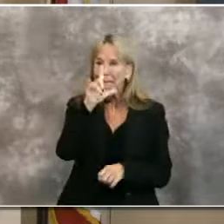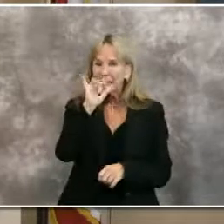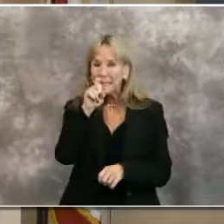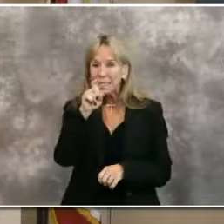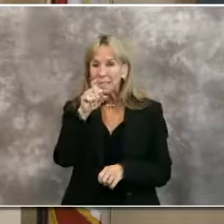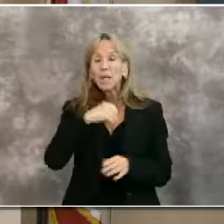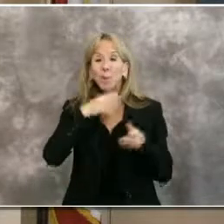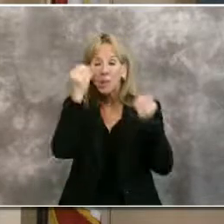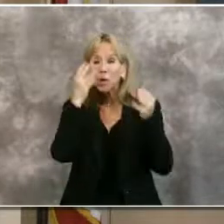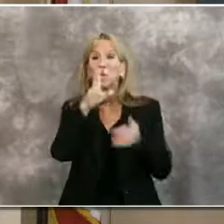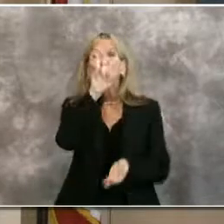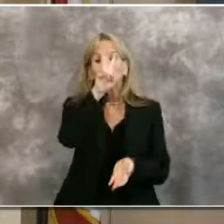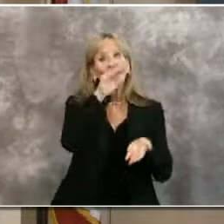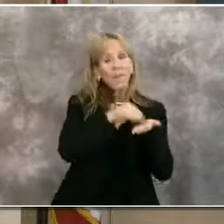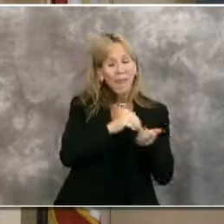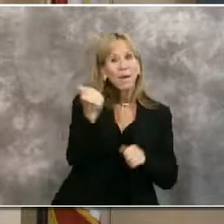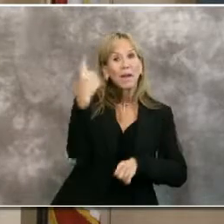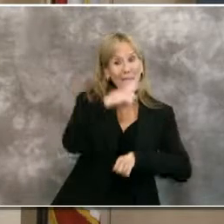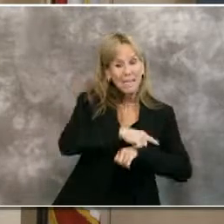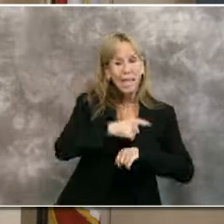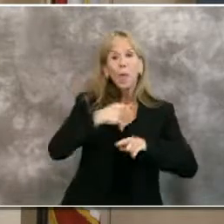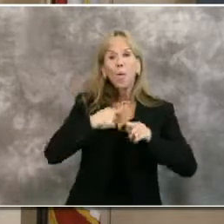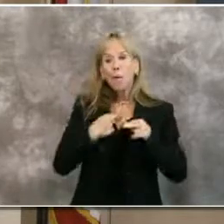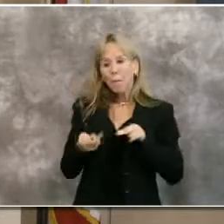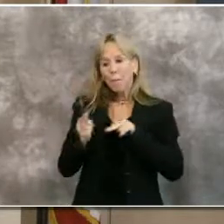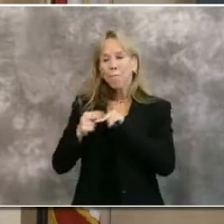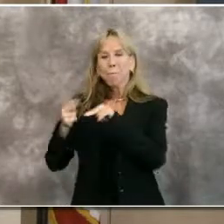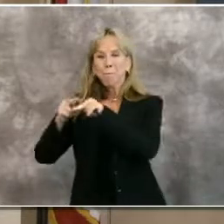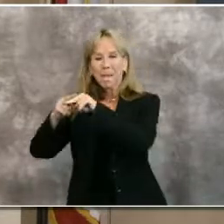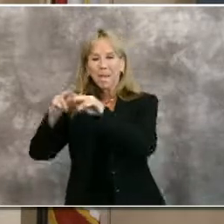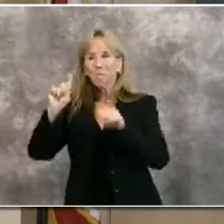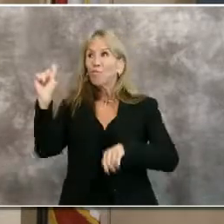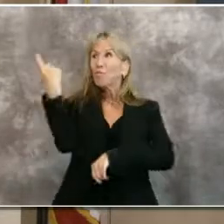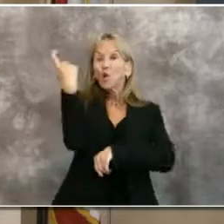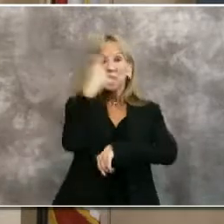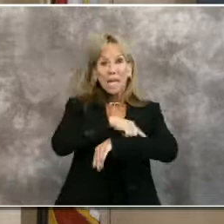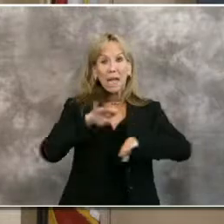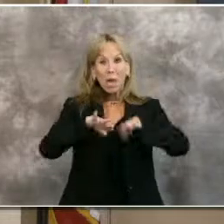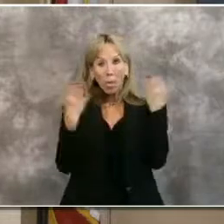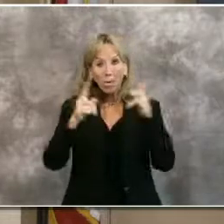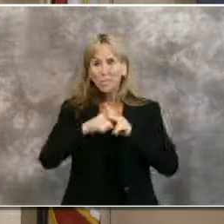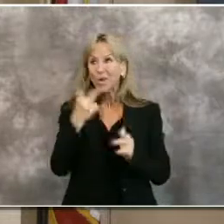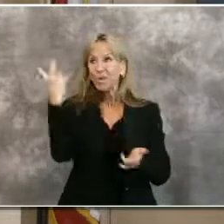is 2,000 a day. We're ramping up to that 2,000 a day. So it's not just